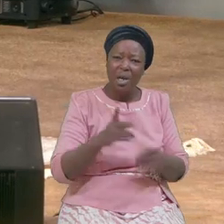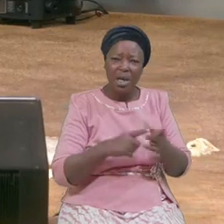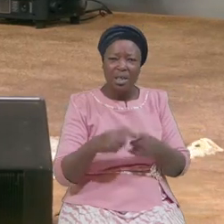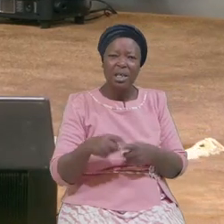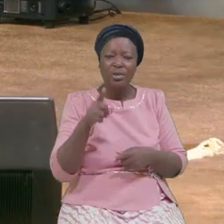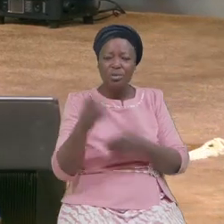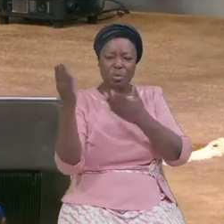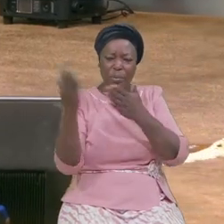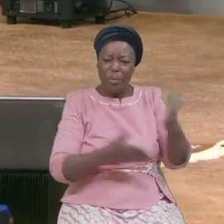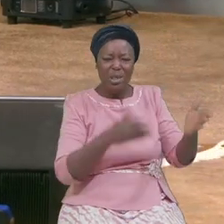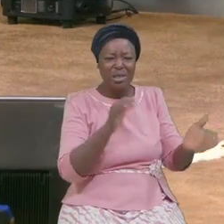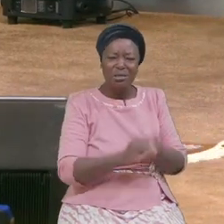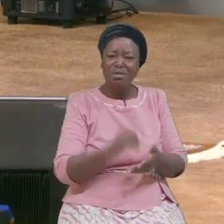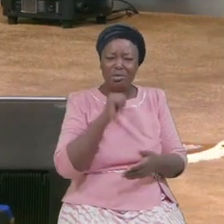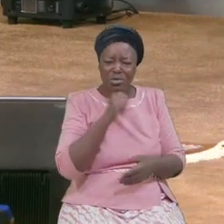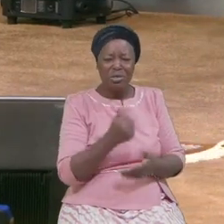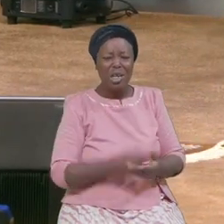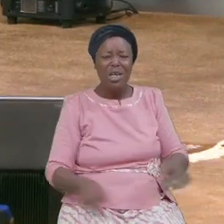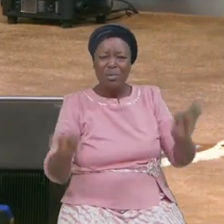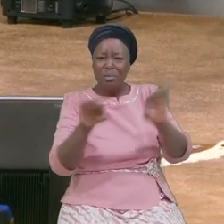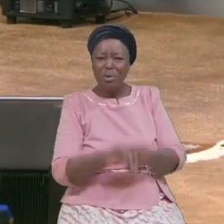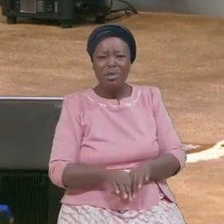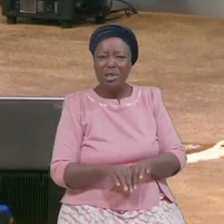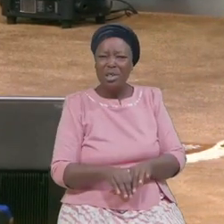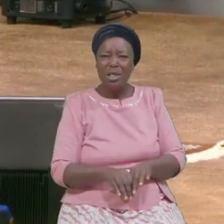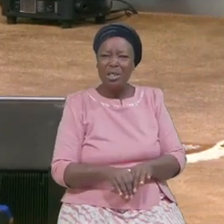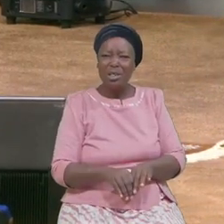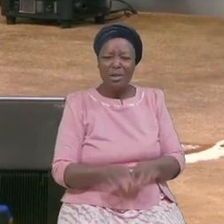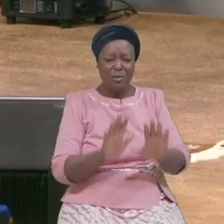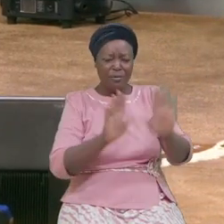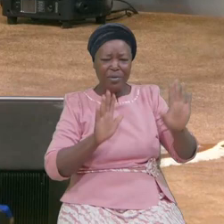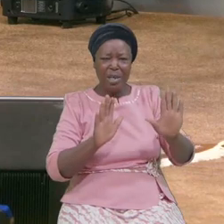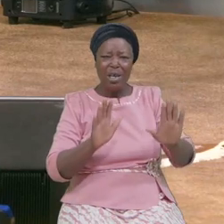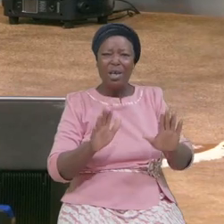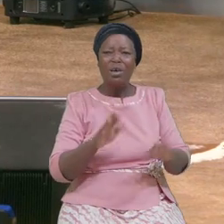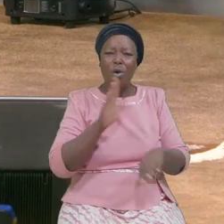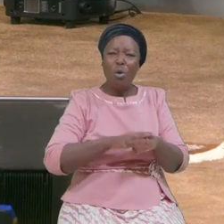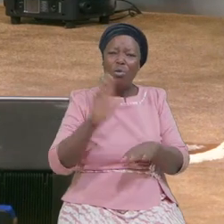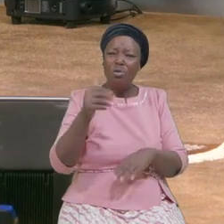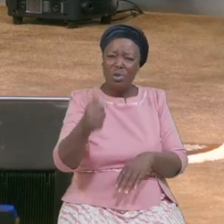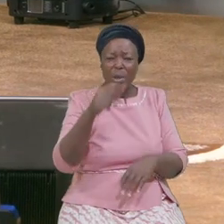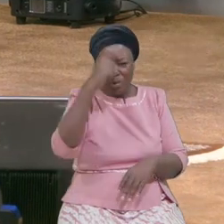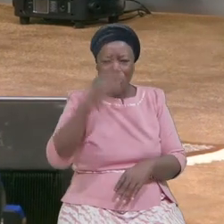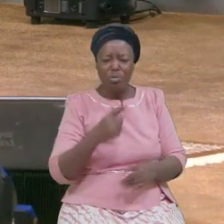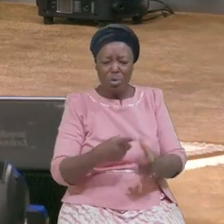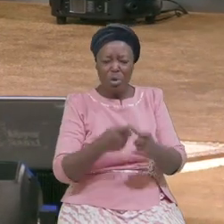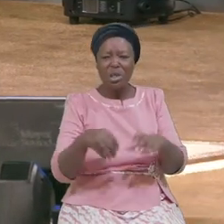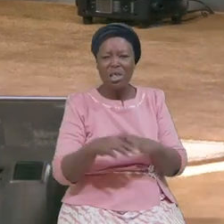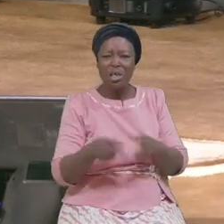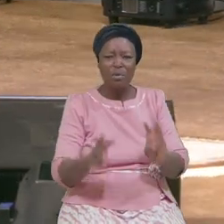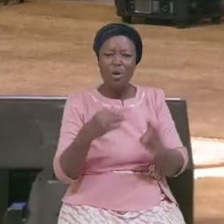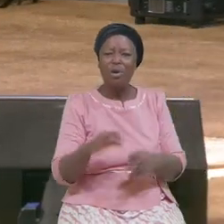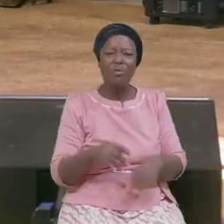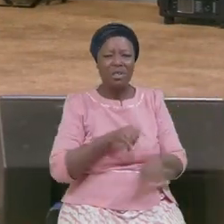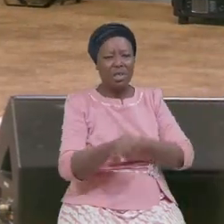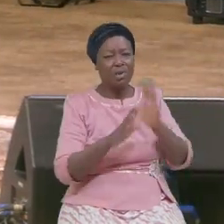bring unnecessary problem on yourself because you run in the direction of the deceiver. They tell you this, this,